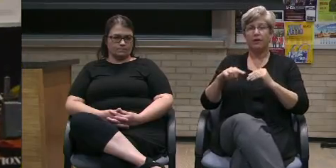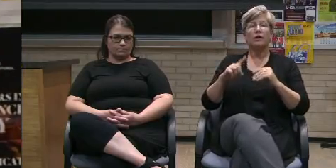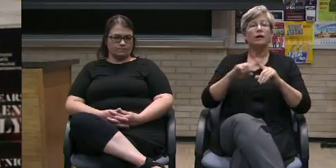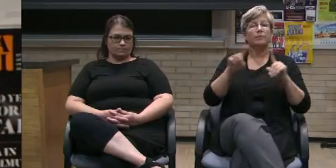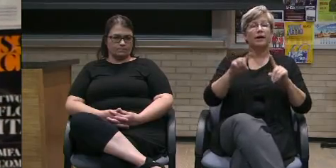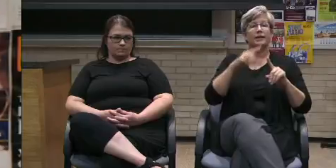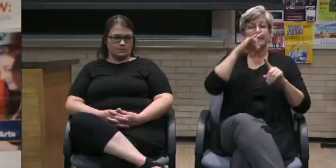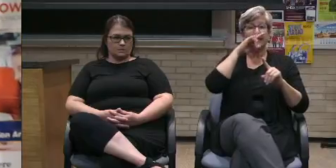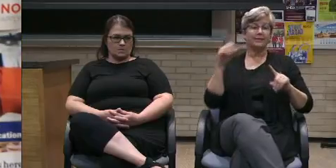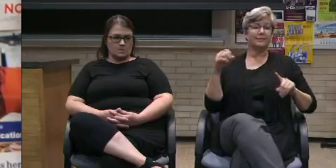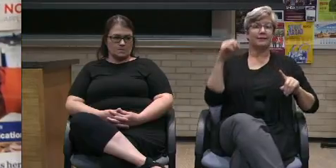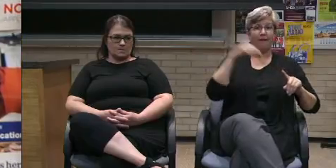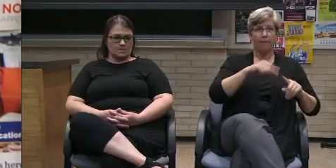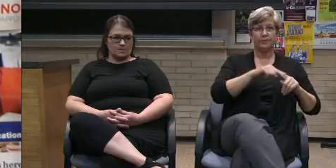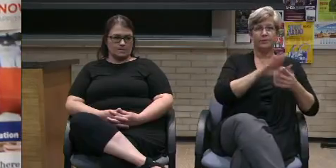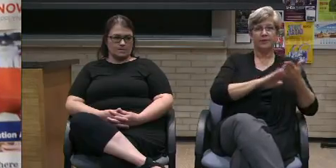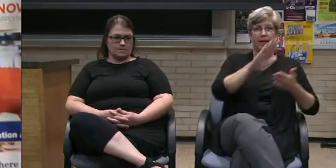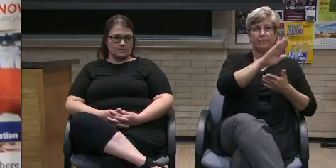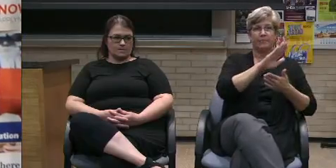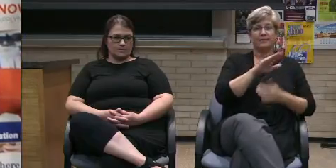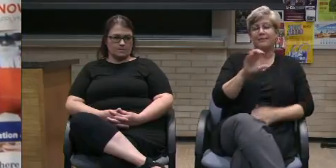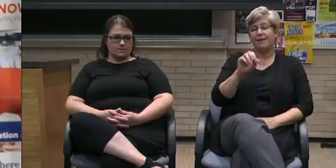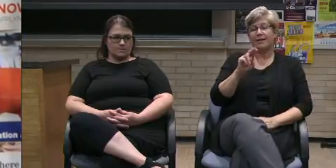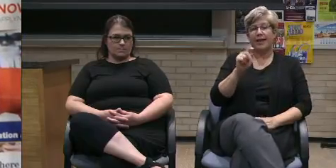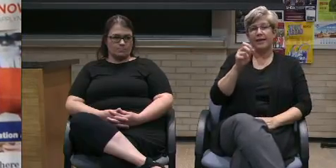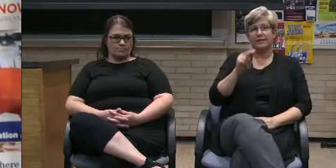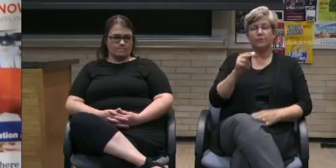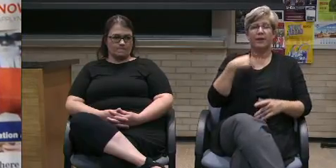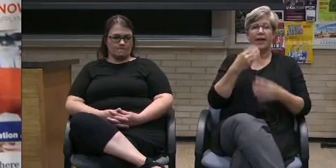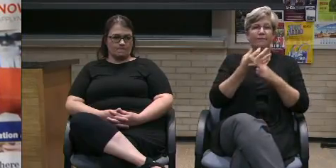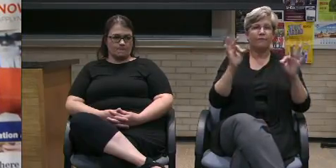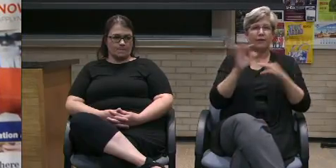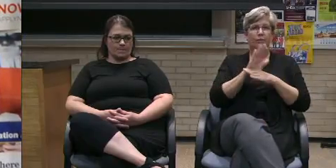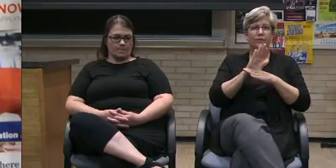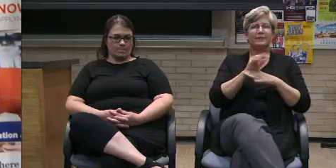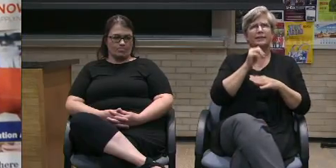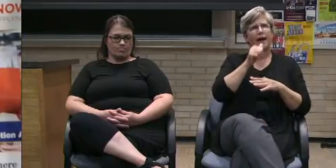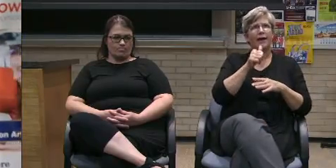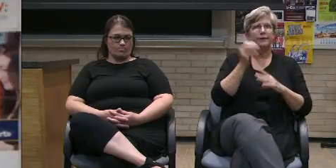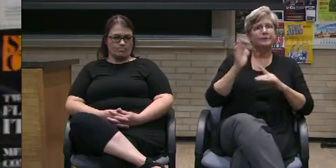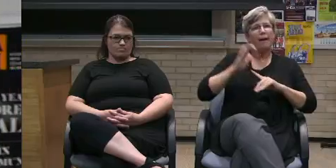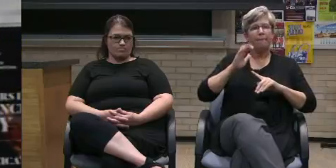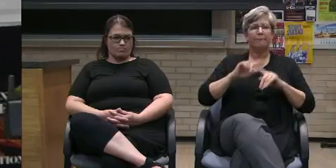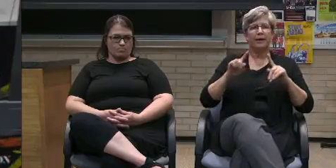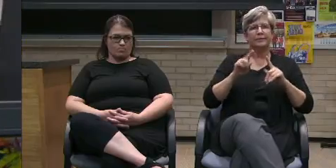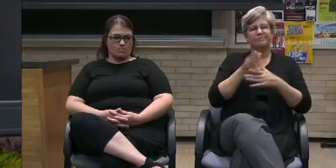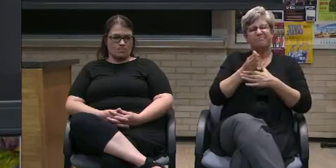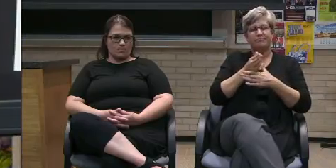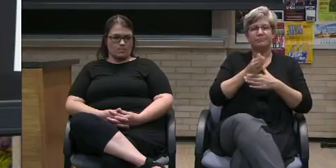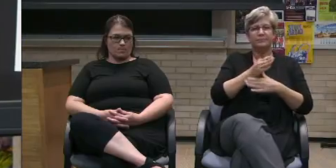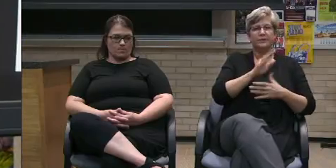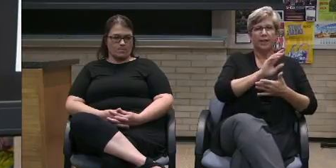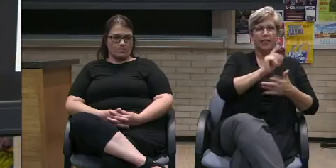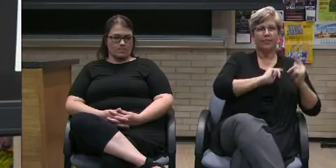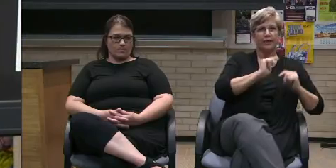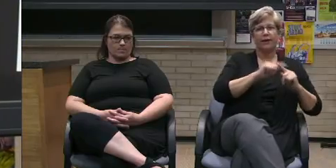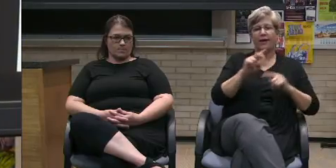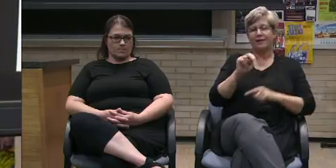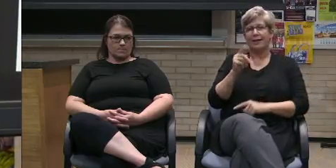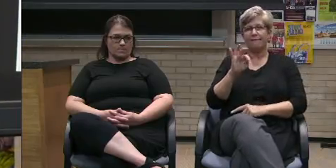have free movies, kind of between the theater and Netflix, so they're second run. They're good movies. They're showed Saturday